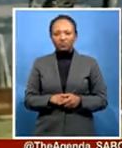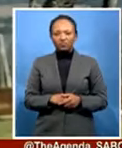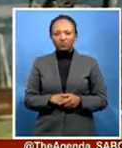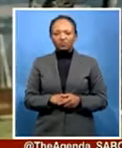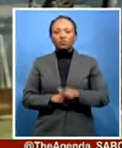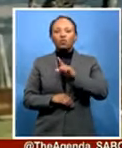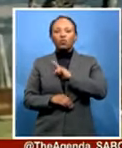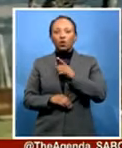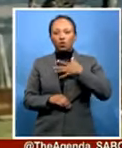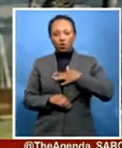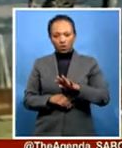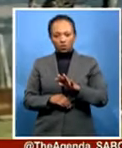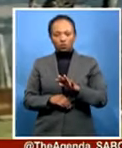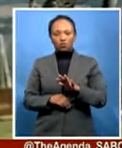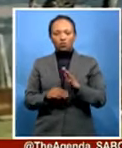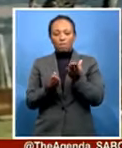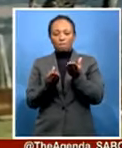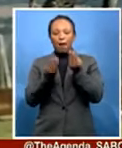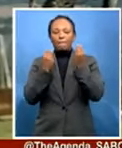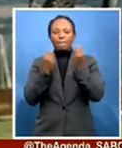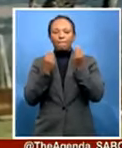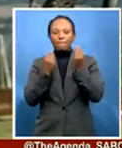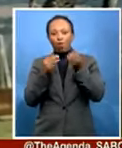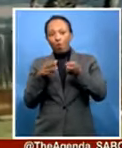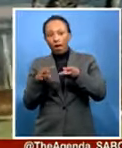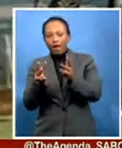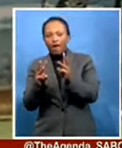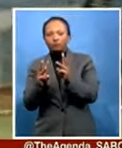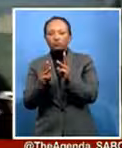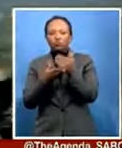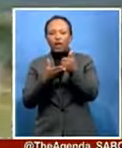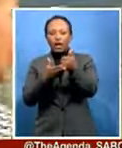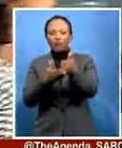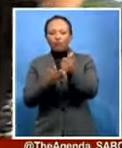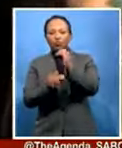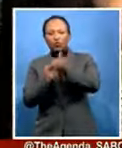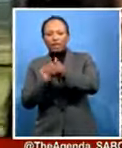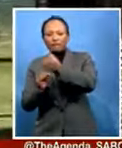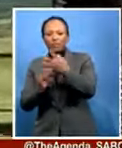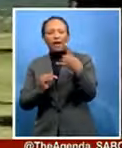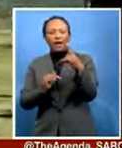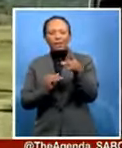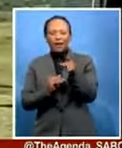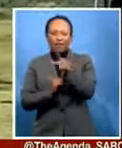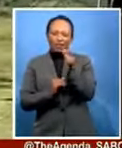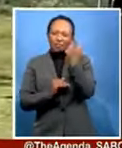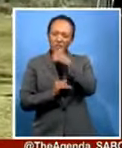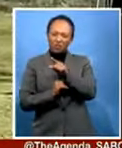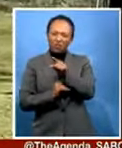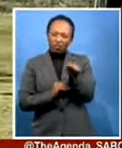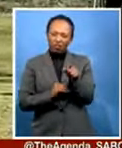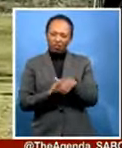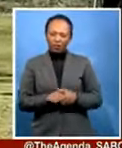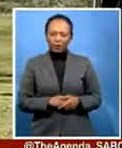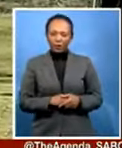useful, convenient manner which protects these beautiful animals. Lastly, Professor Larkin, obviously you said they're going to put them into the horn